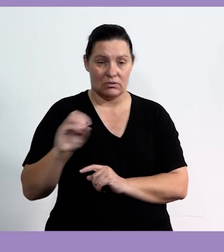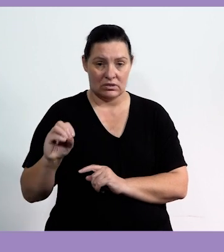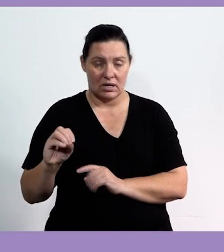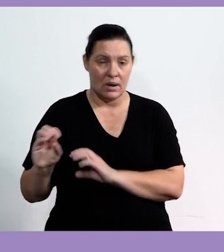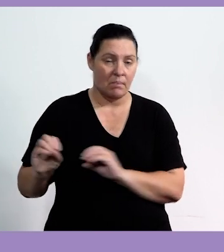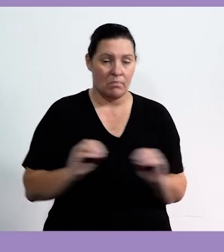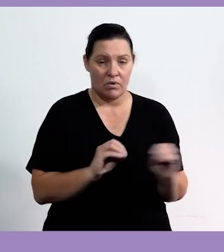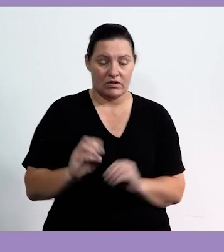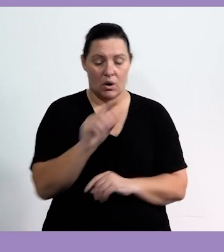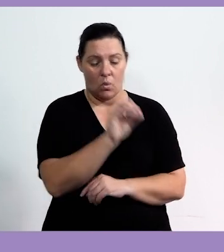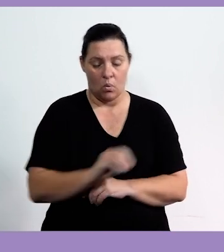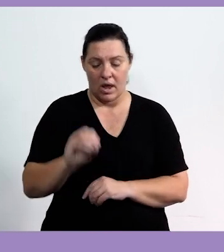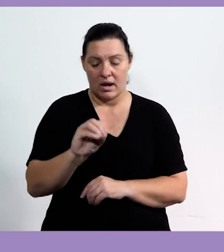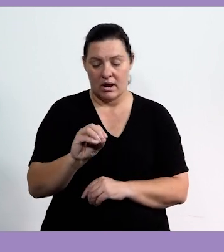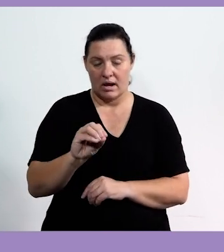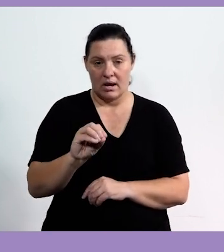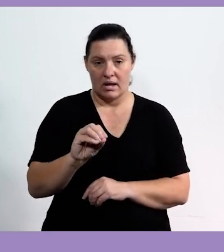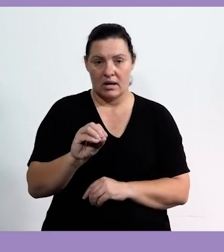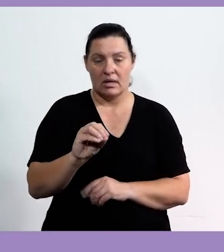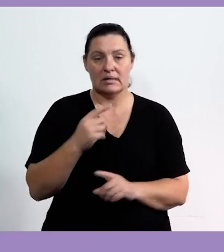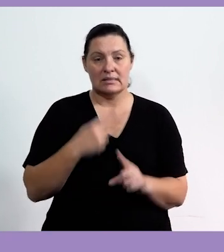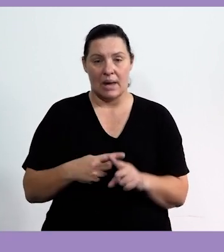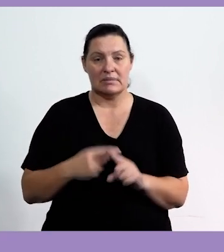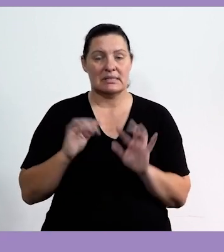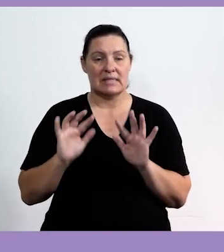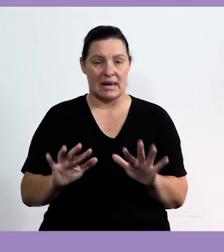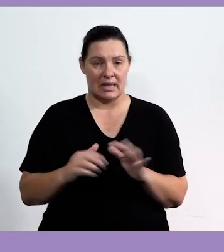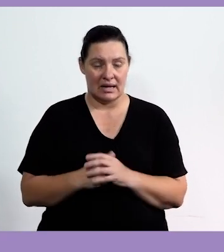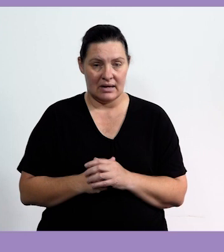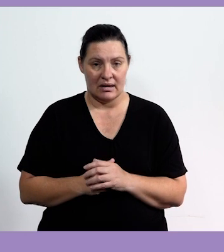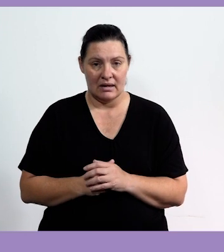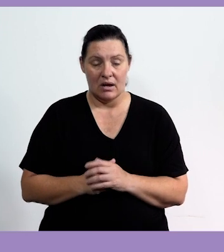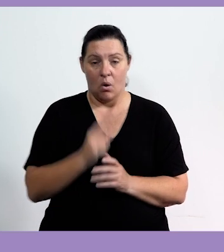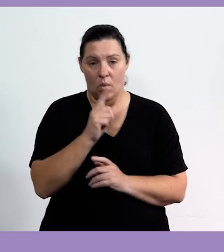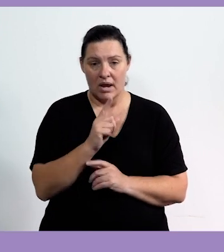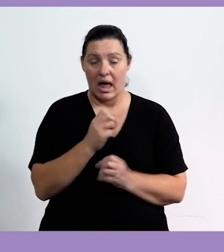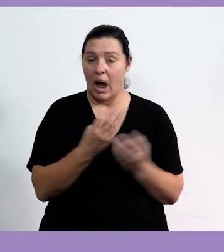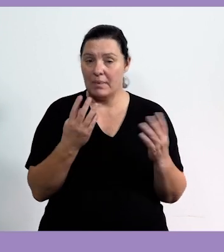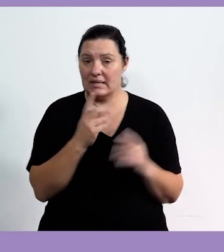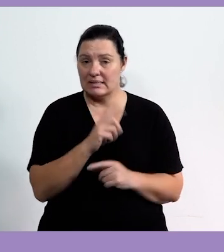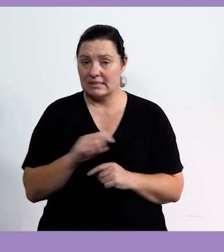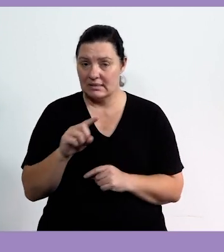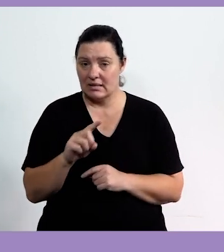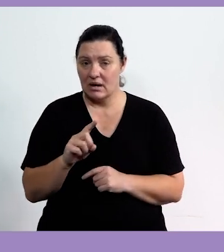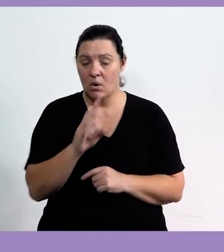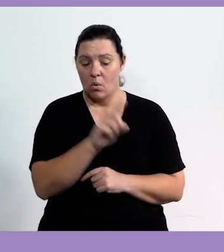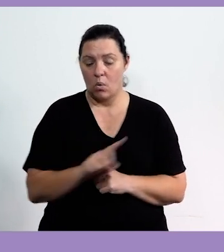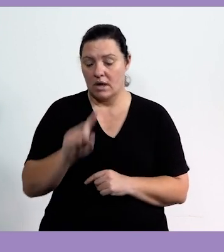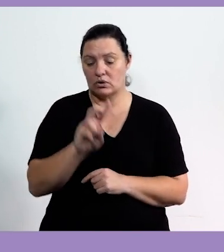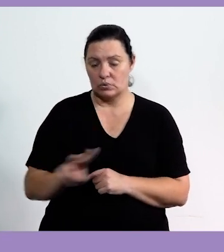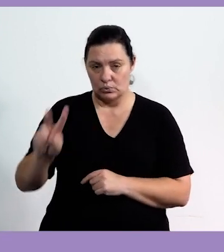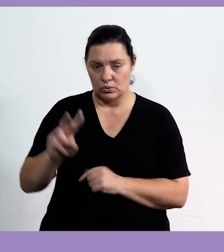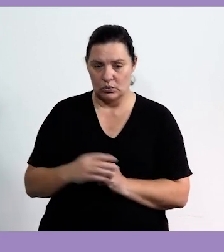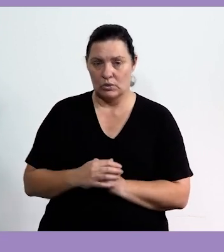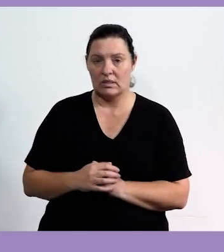the 100. So we are going to say 1 multiplied by 10. And we are shifting that 1, how many spaces to the